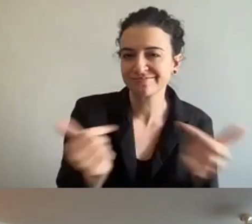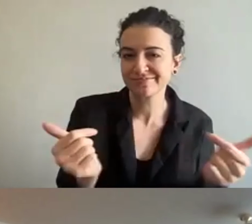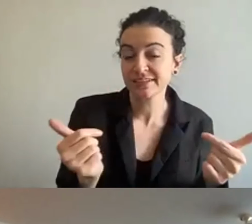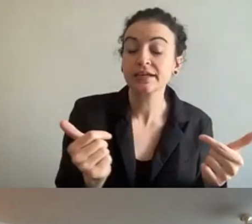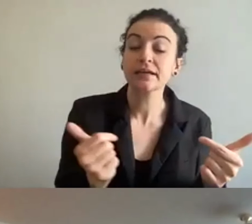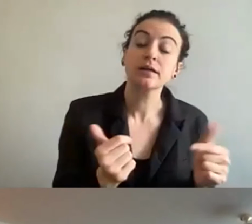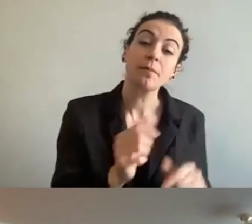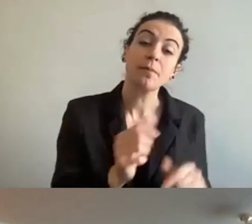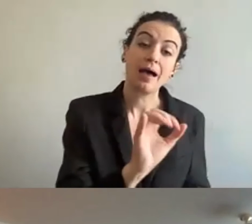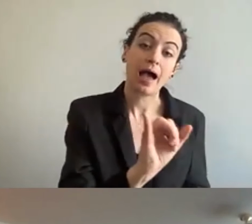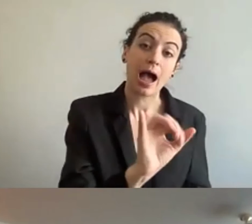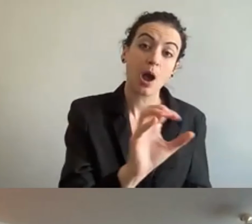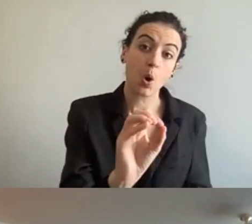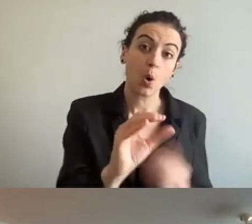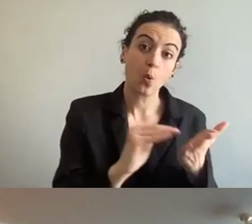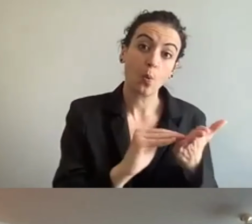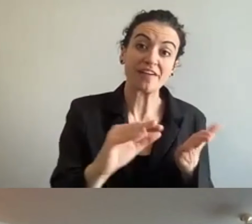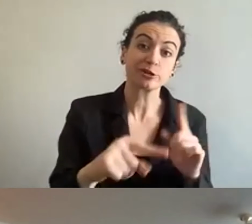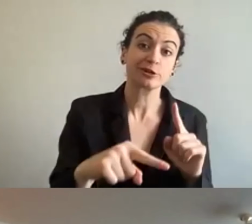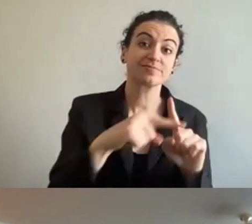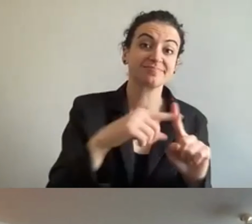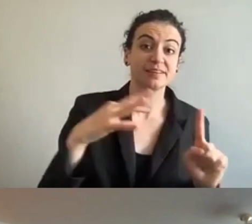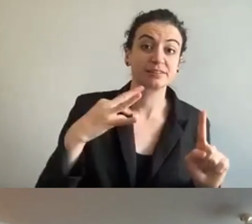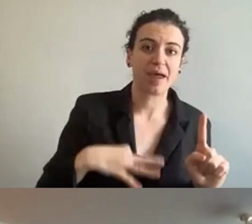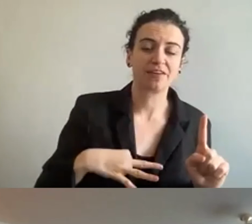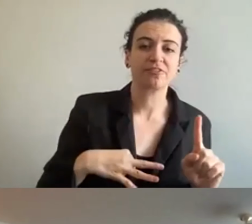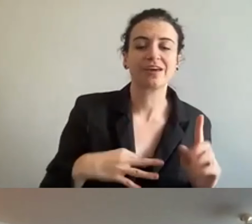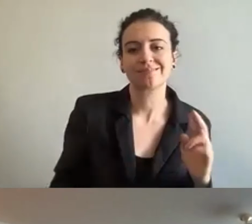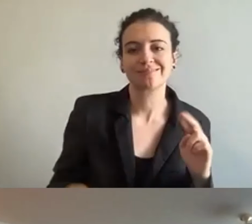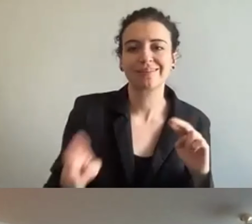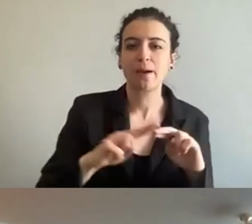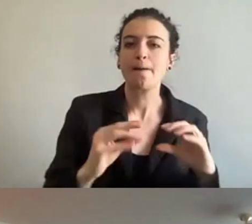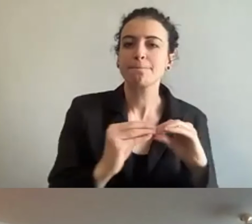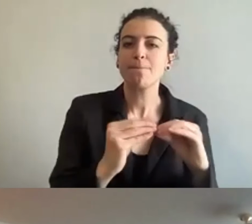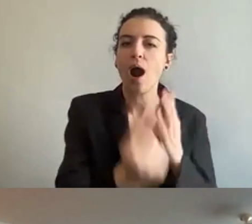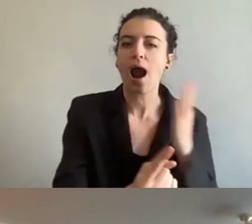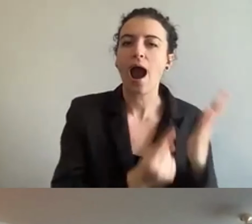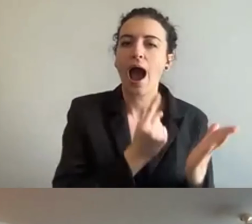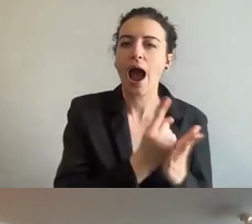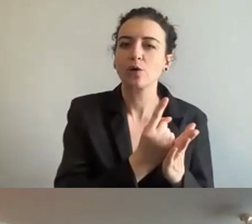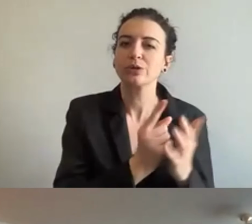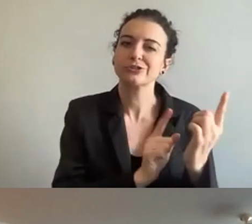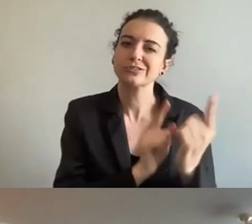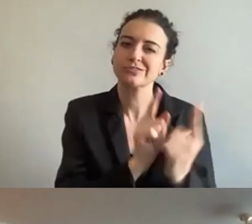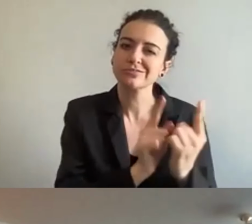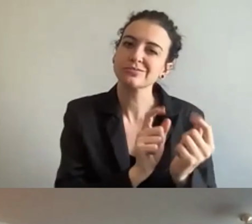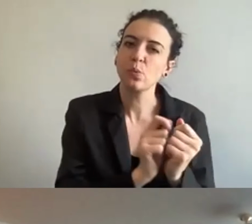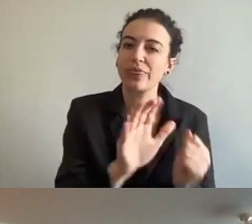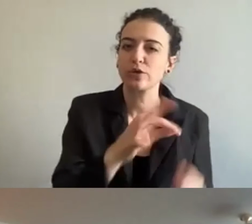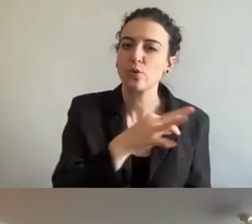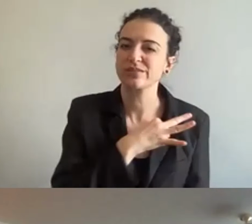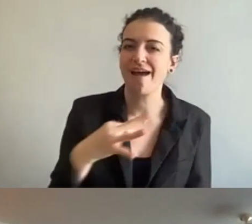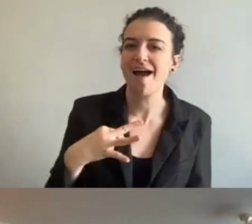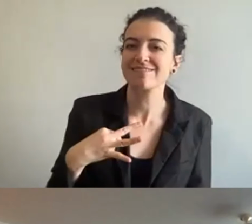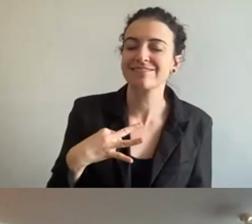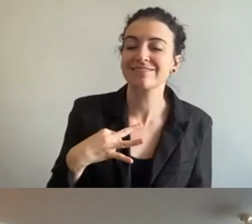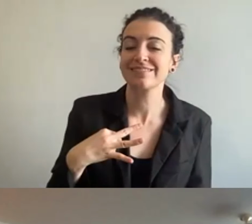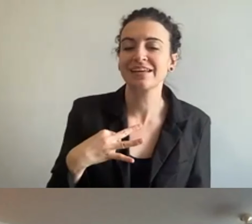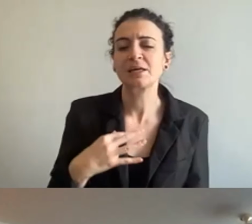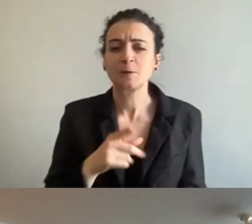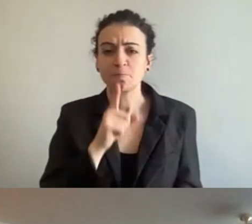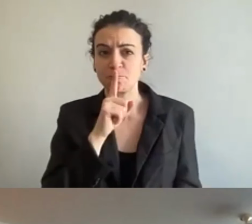your staff. Okay, so Right. the That's a level good one point. So it is what depends on your Yeah. needs. Yeah, it depends on your needs.